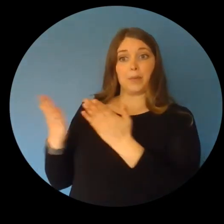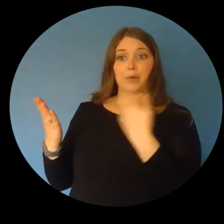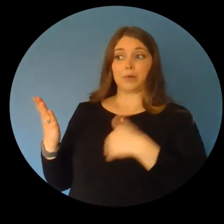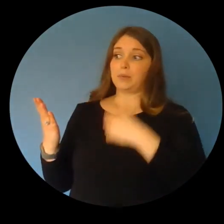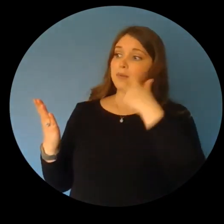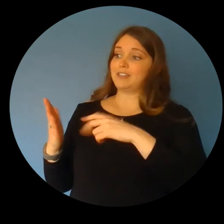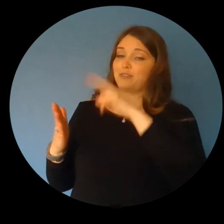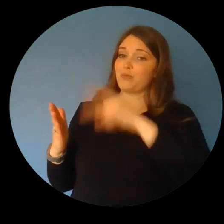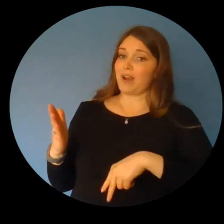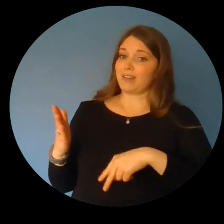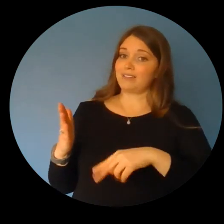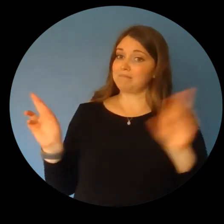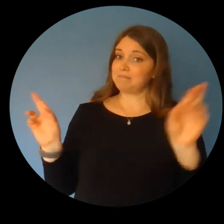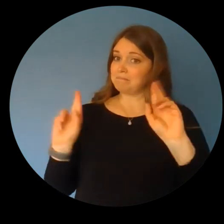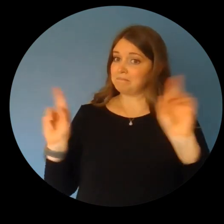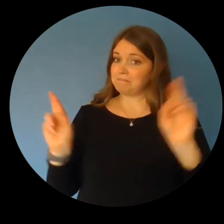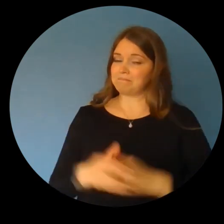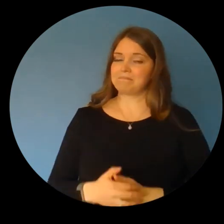see why.